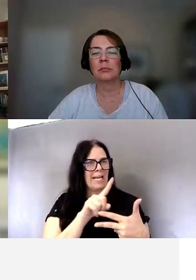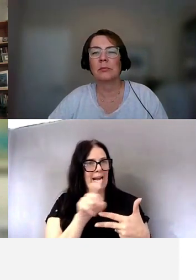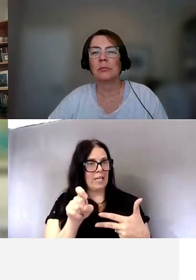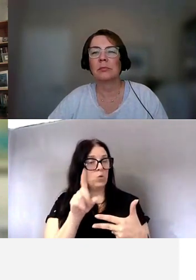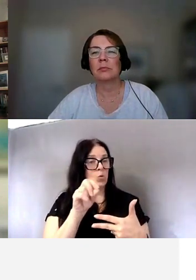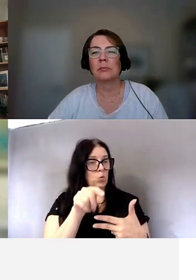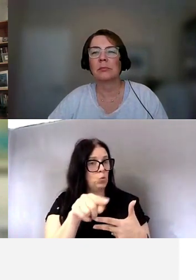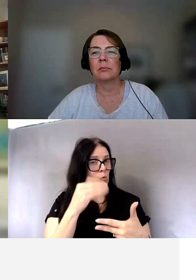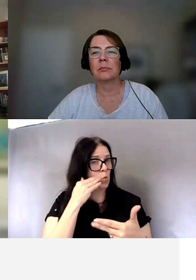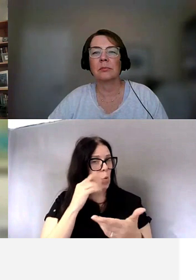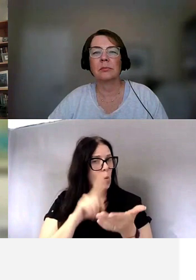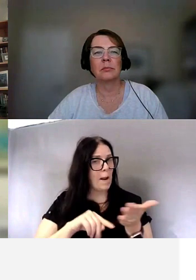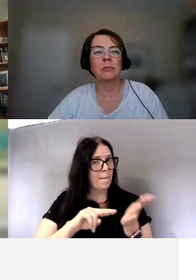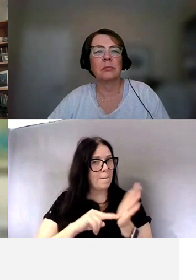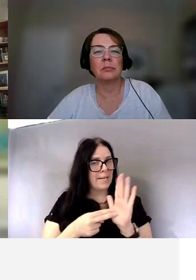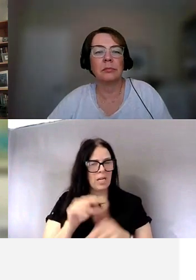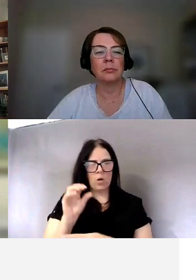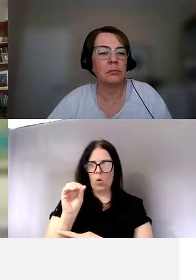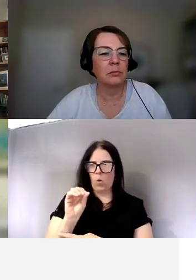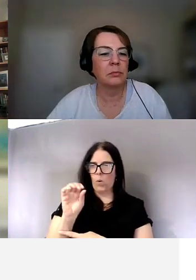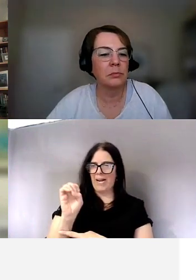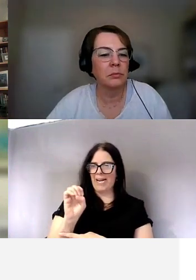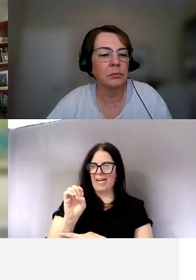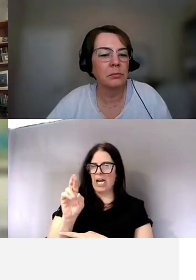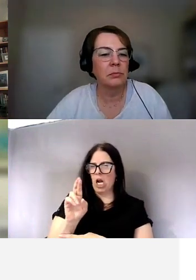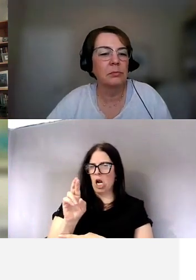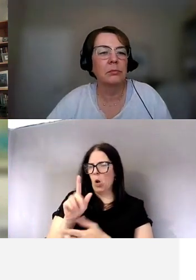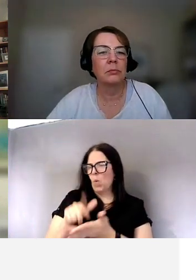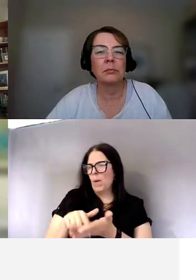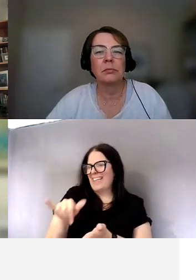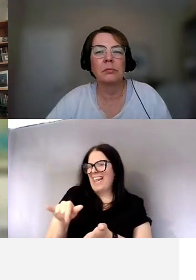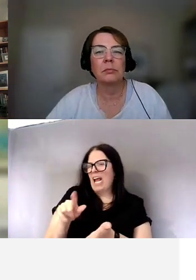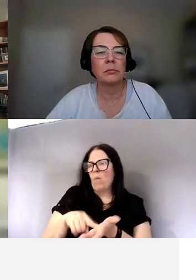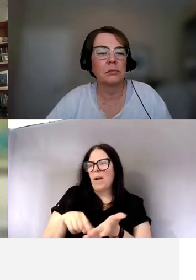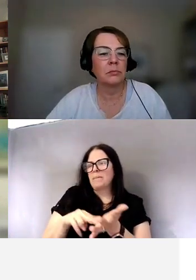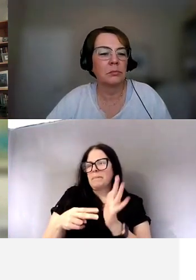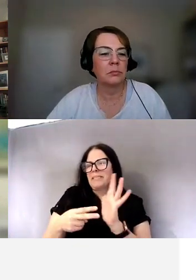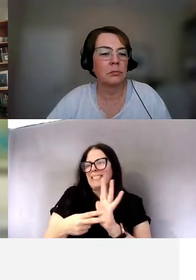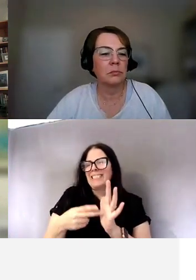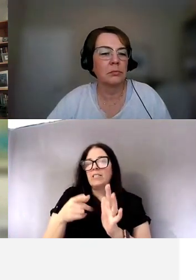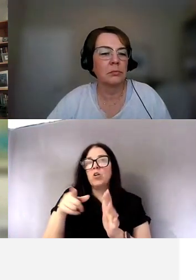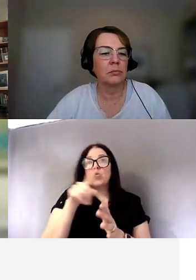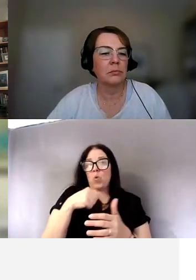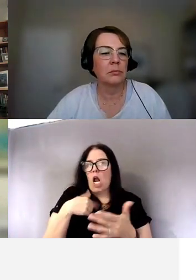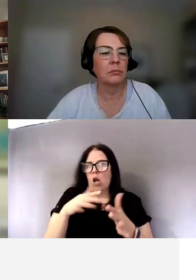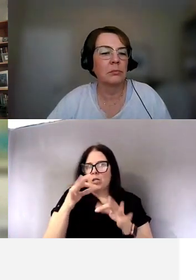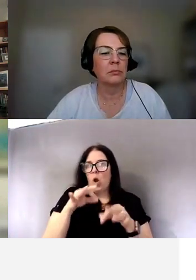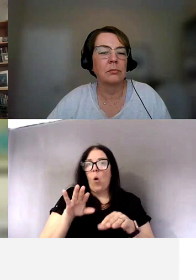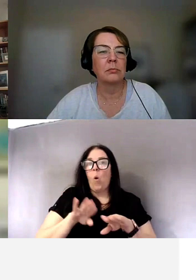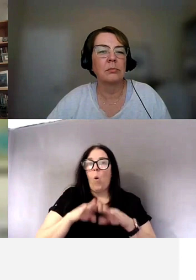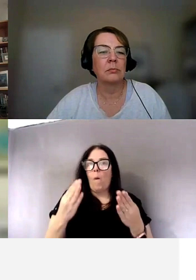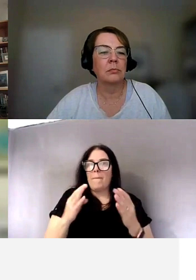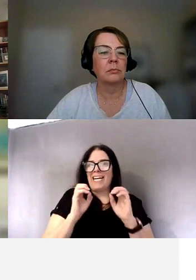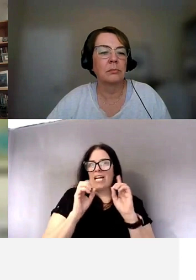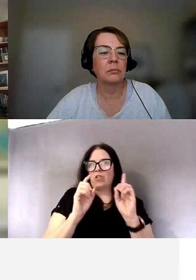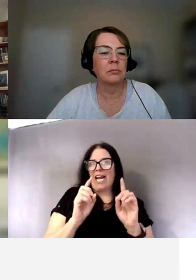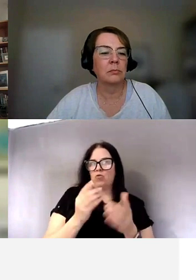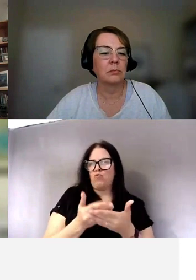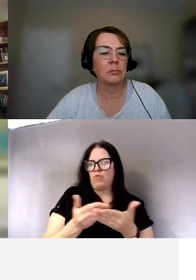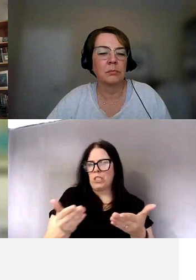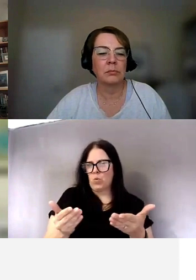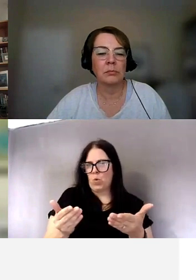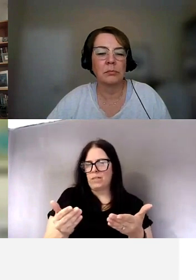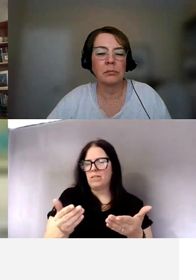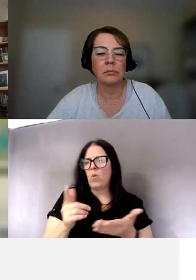what OER really is. How would you define it? What does it mean to you based on the information you have up to date about